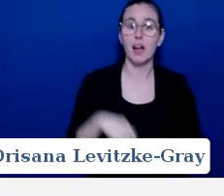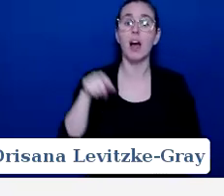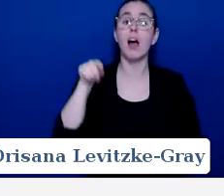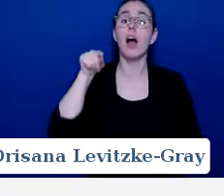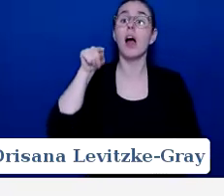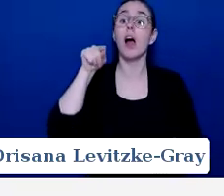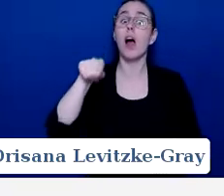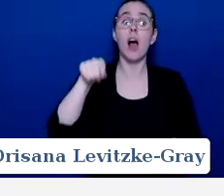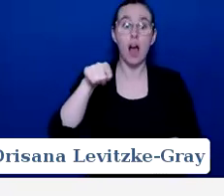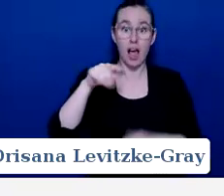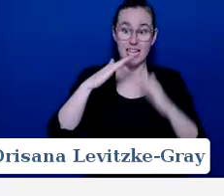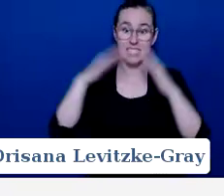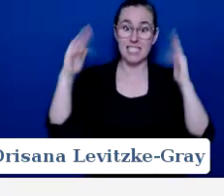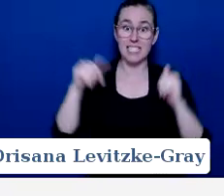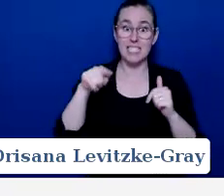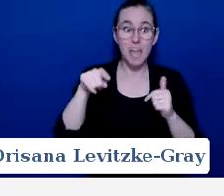So that's much from